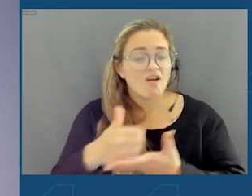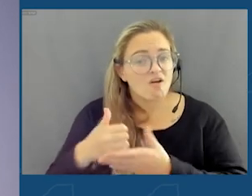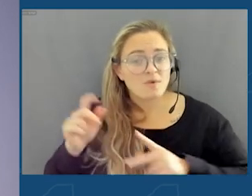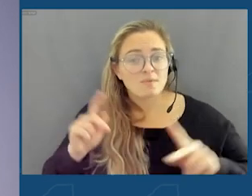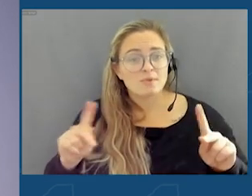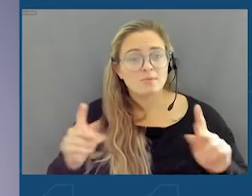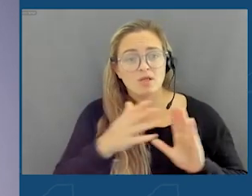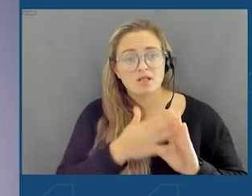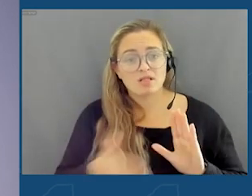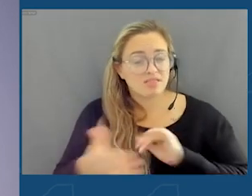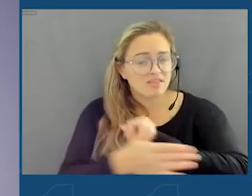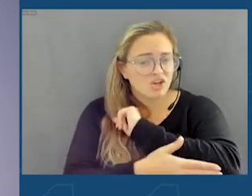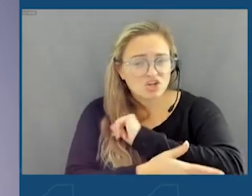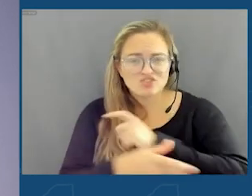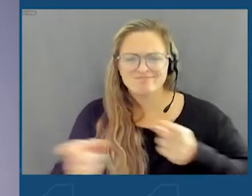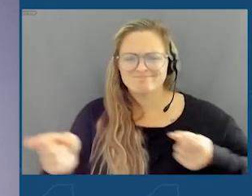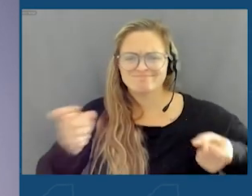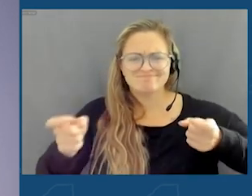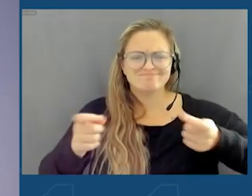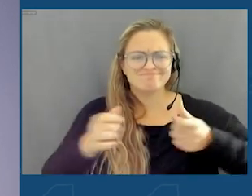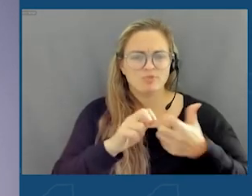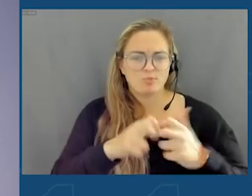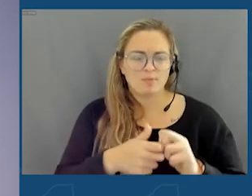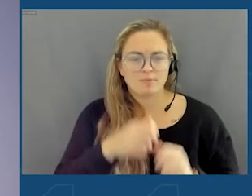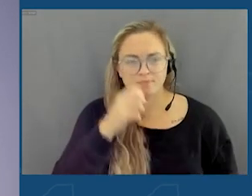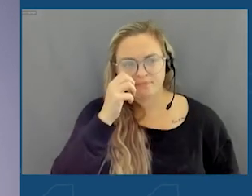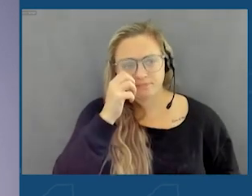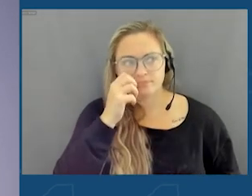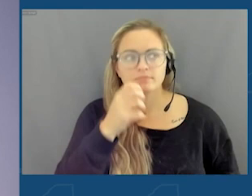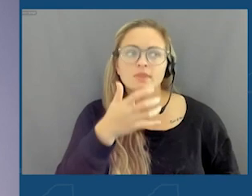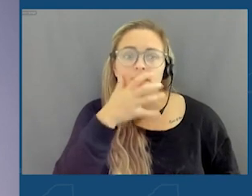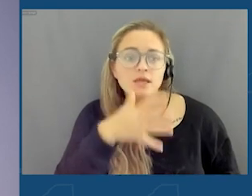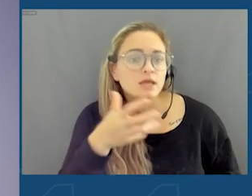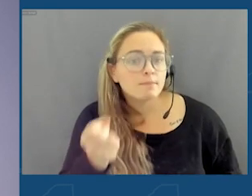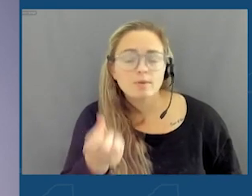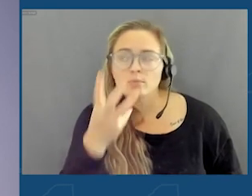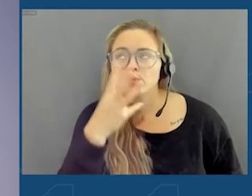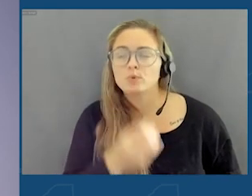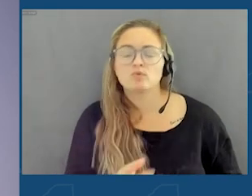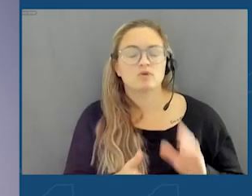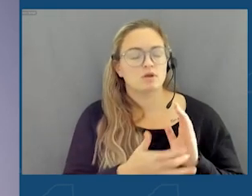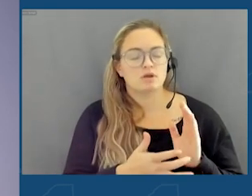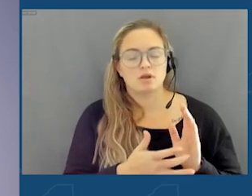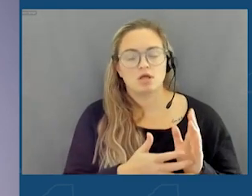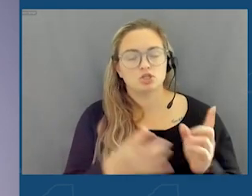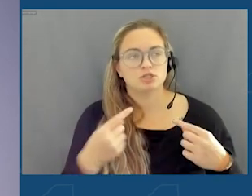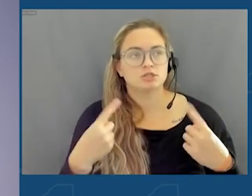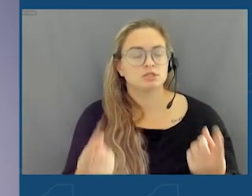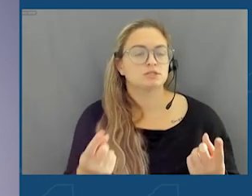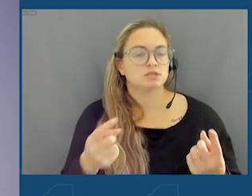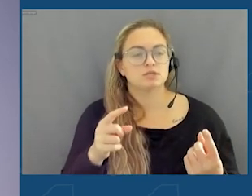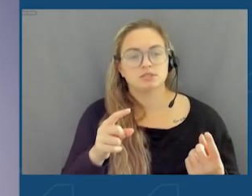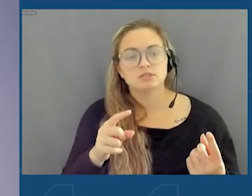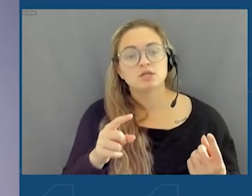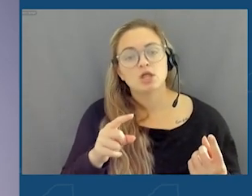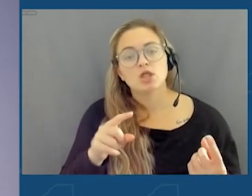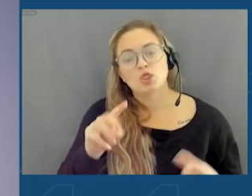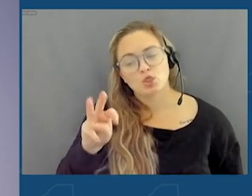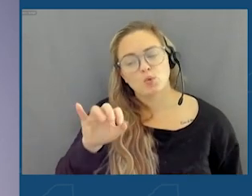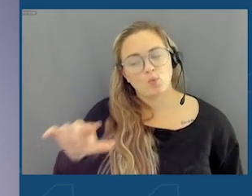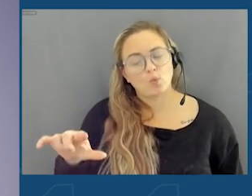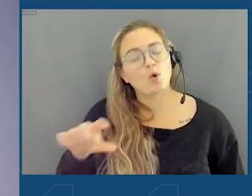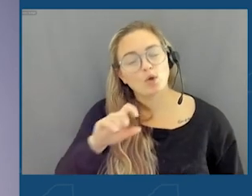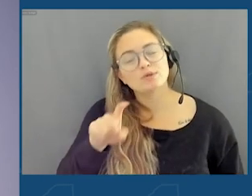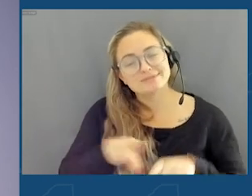the country deal with that problem. I think heat pumps are the most beautiful technology invented since the wool socks. And so I am